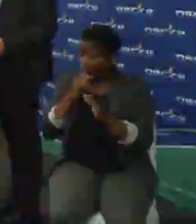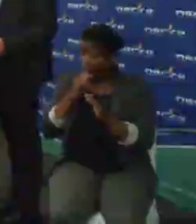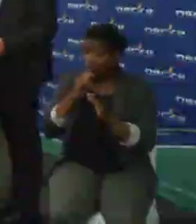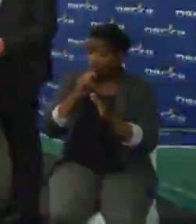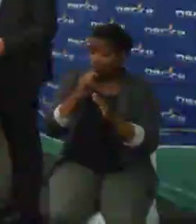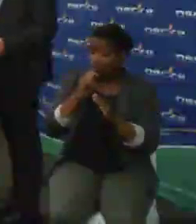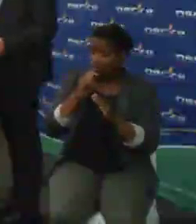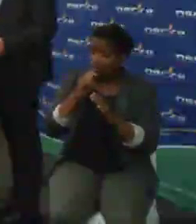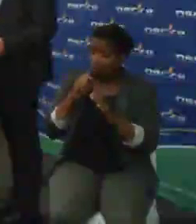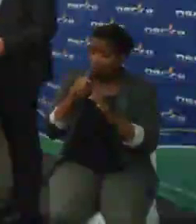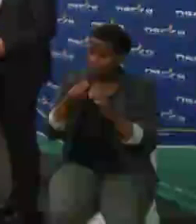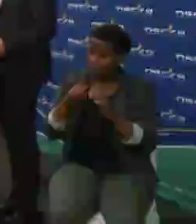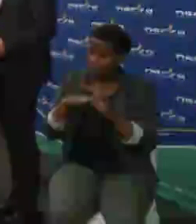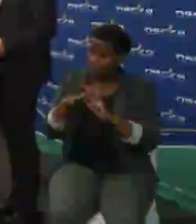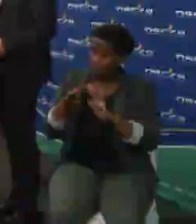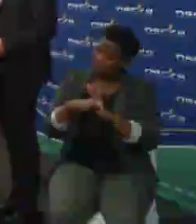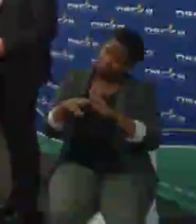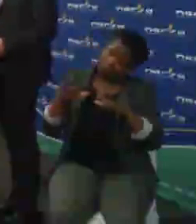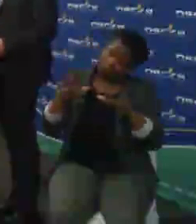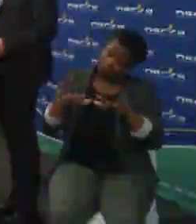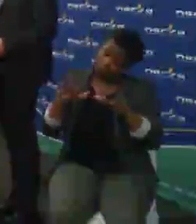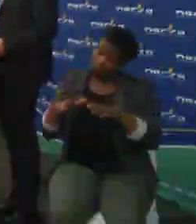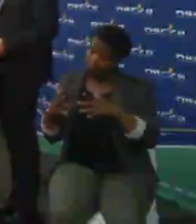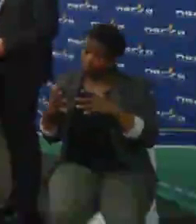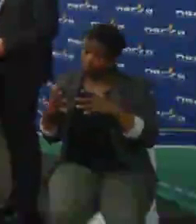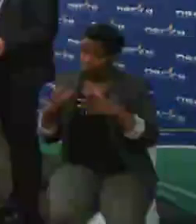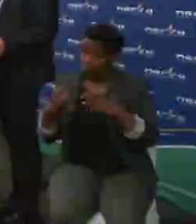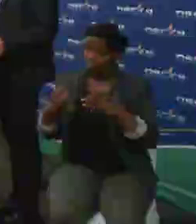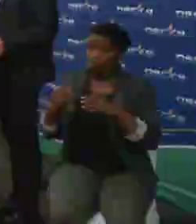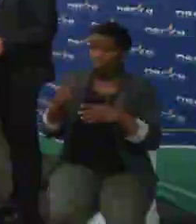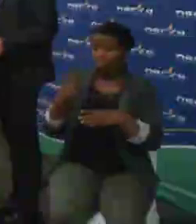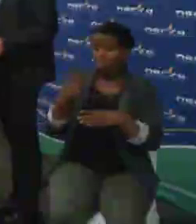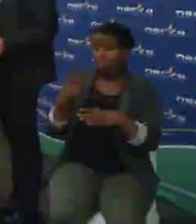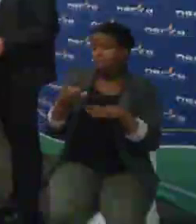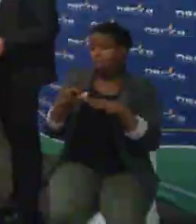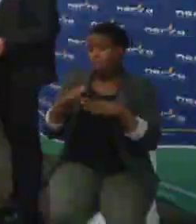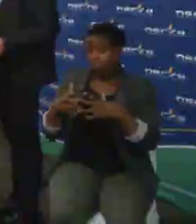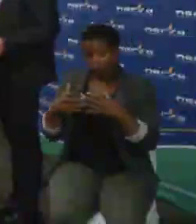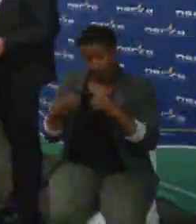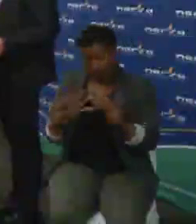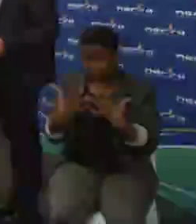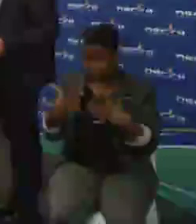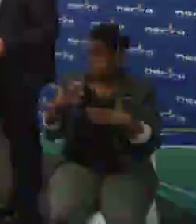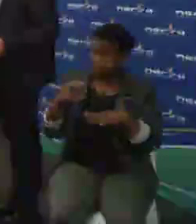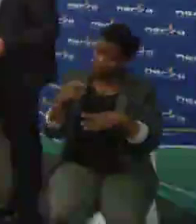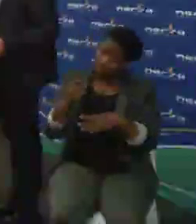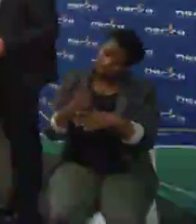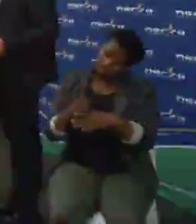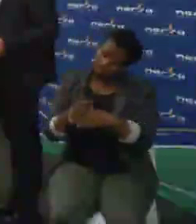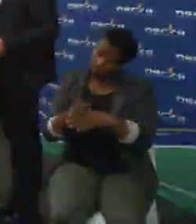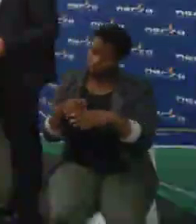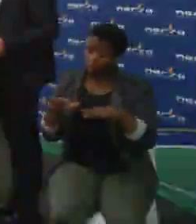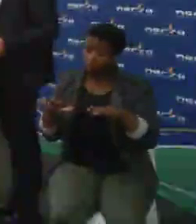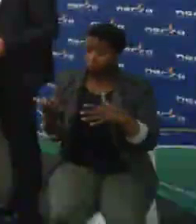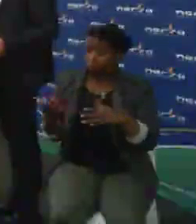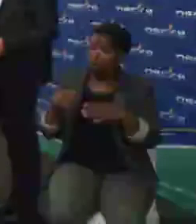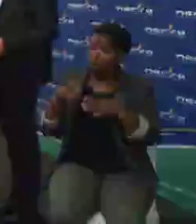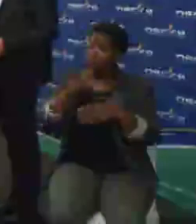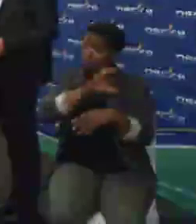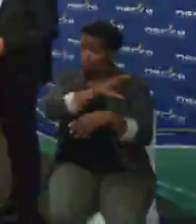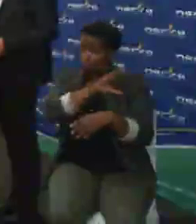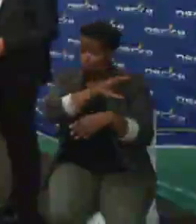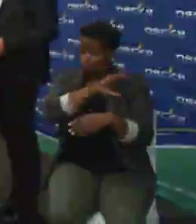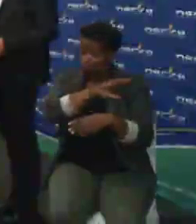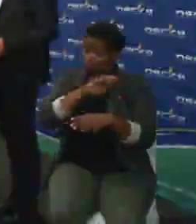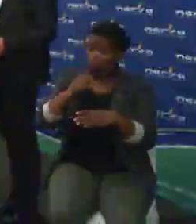by public opinion. And so many buyers, many customers who would, if it were a normal generic product, would keep